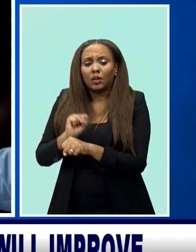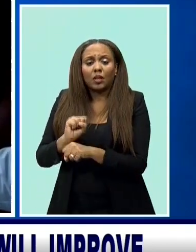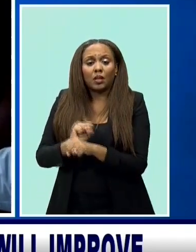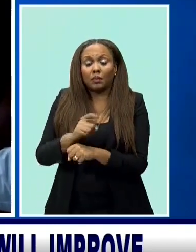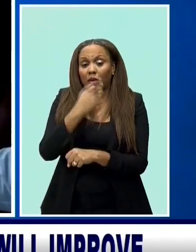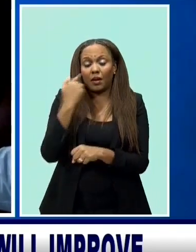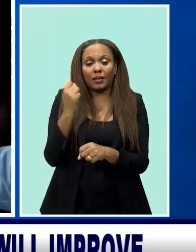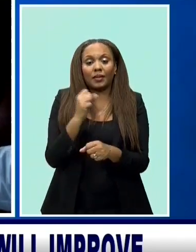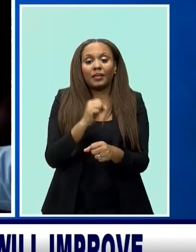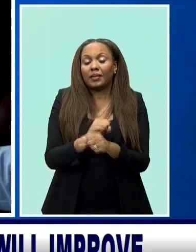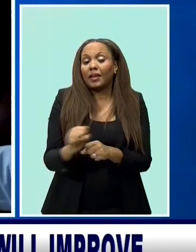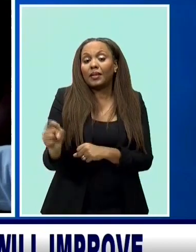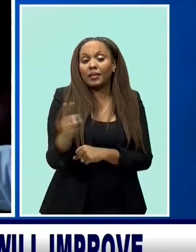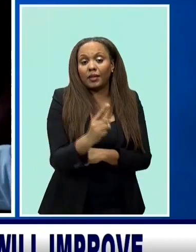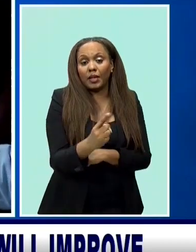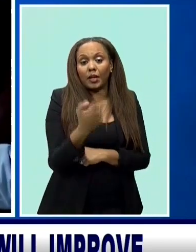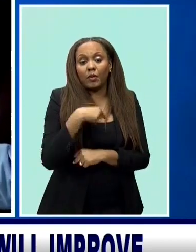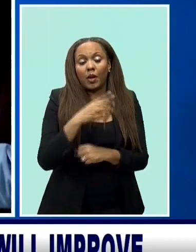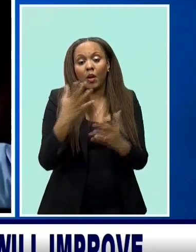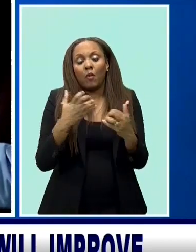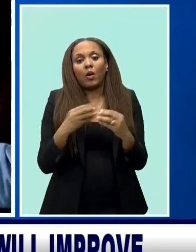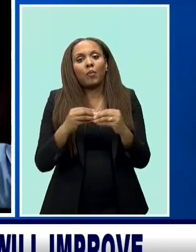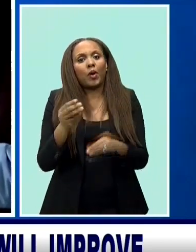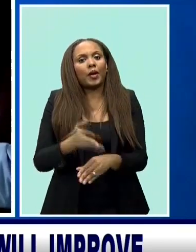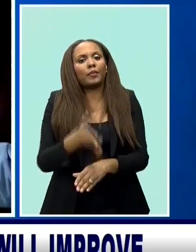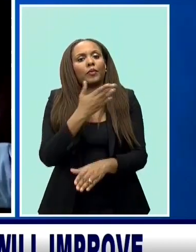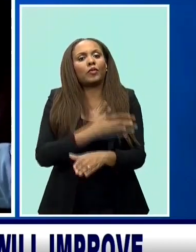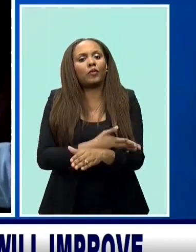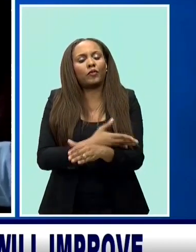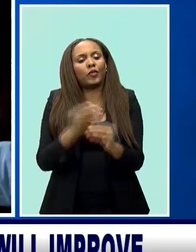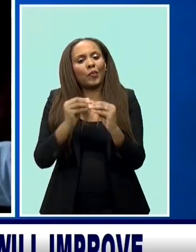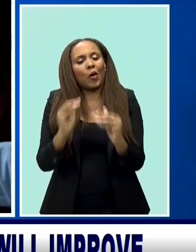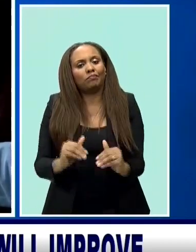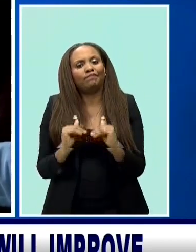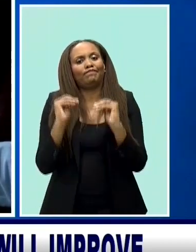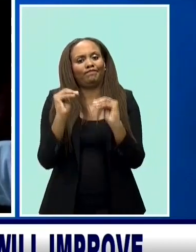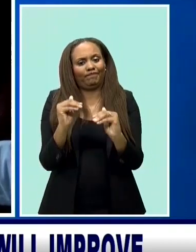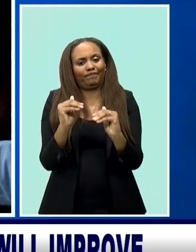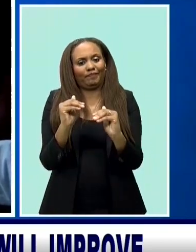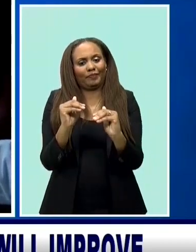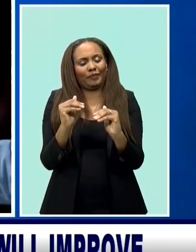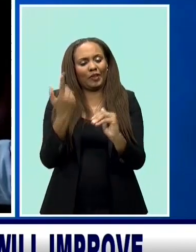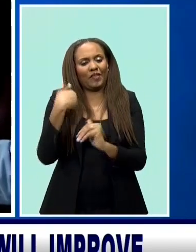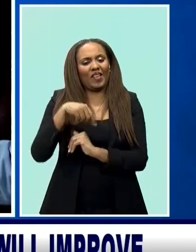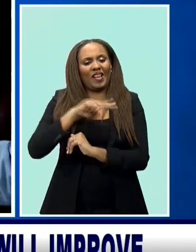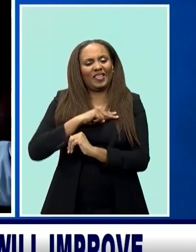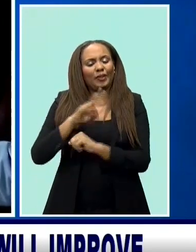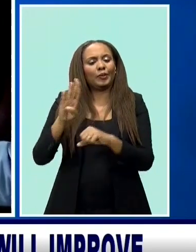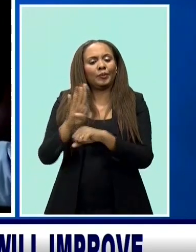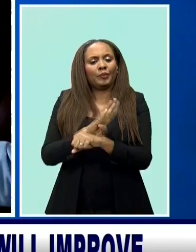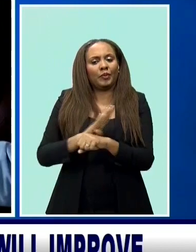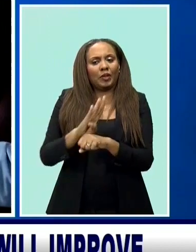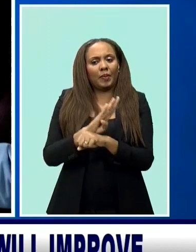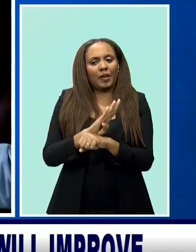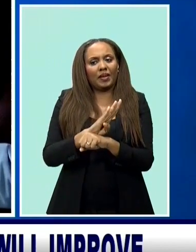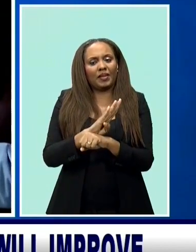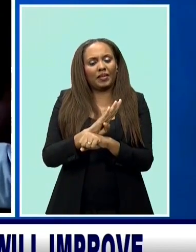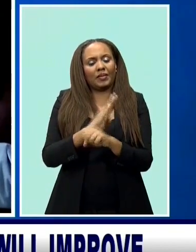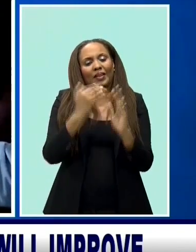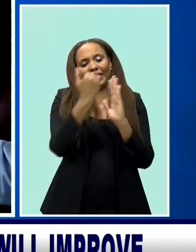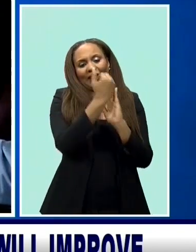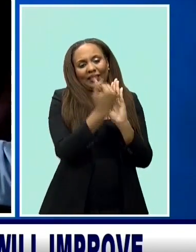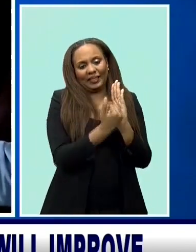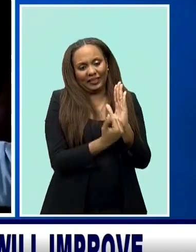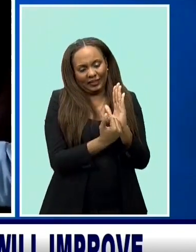year will hopefully see an appreciable and reflect the appreciable improvement that we want to have with respect